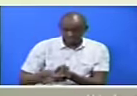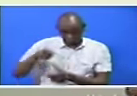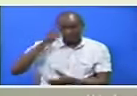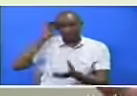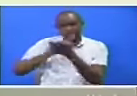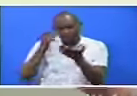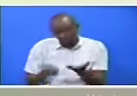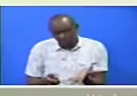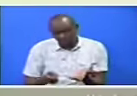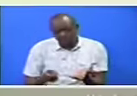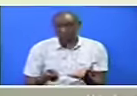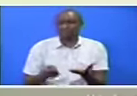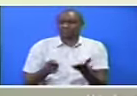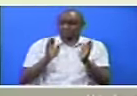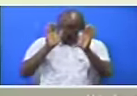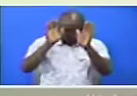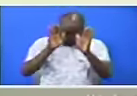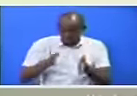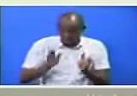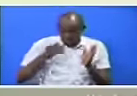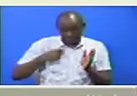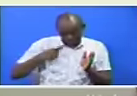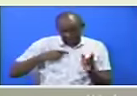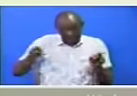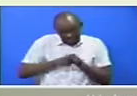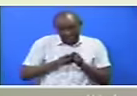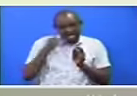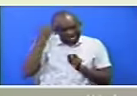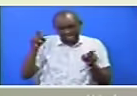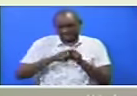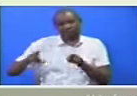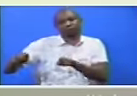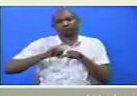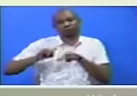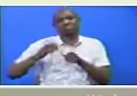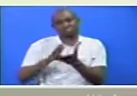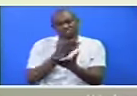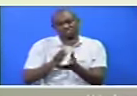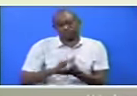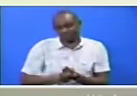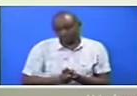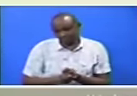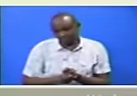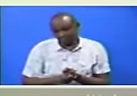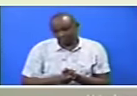the fundamental principle that I personally and my party believes in.